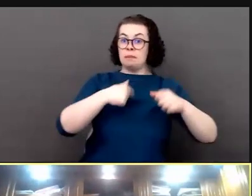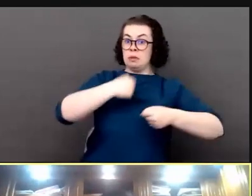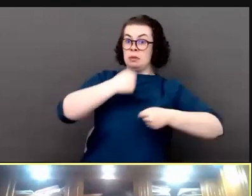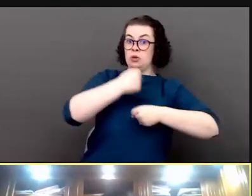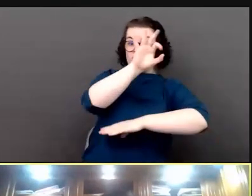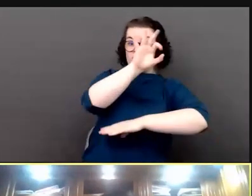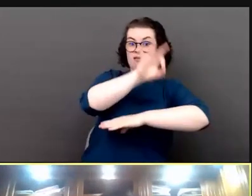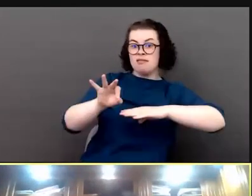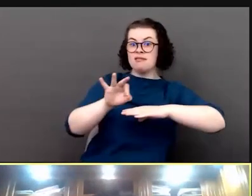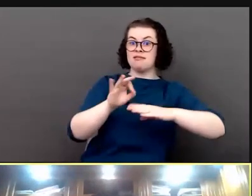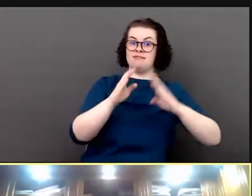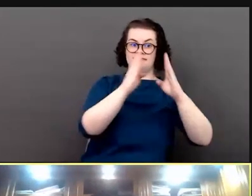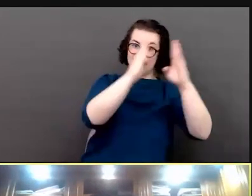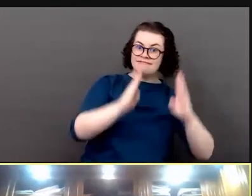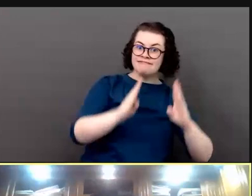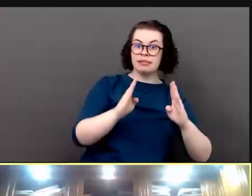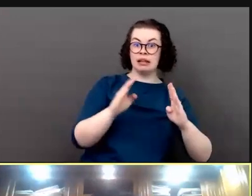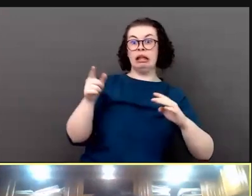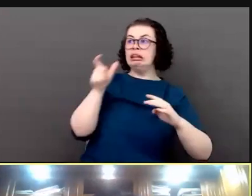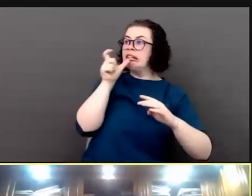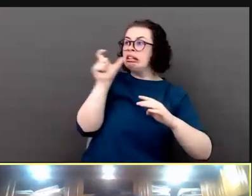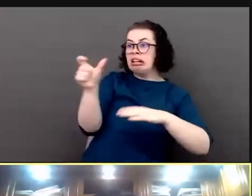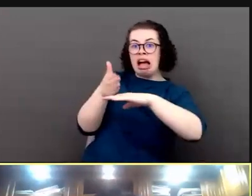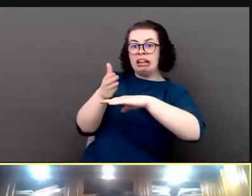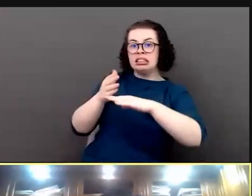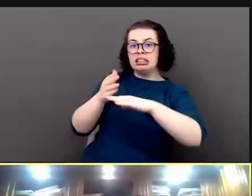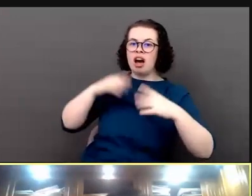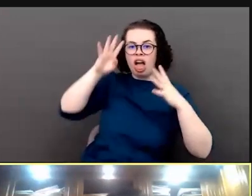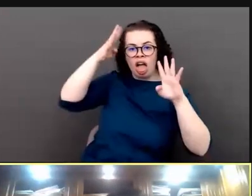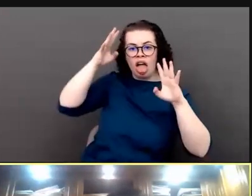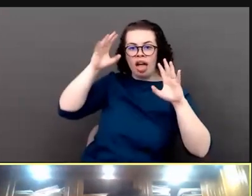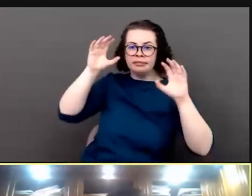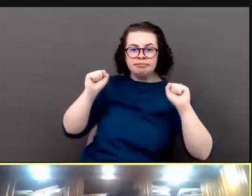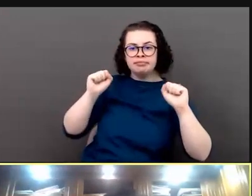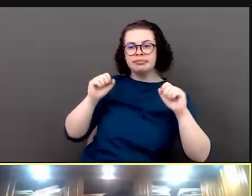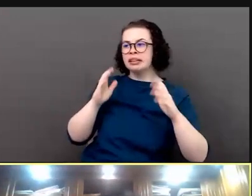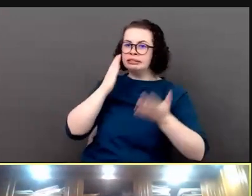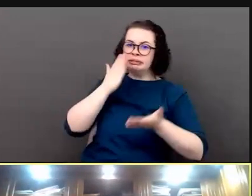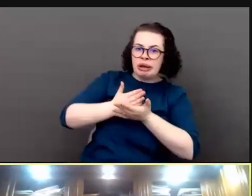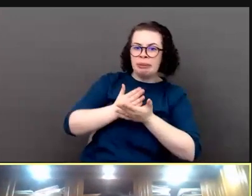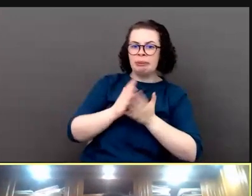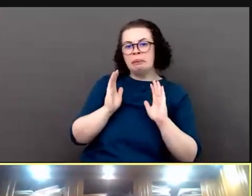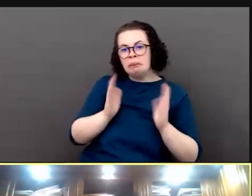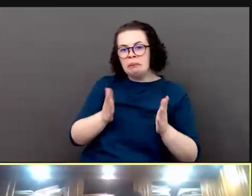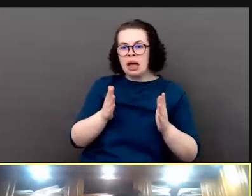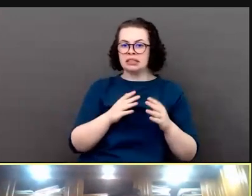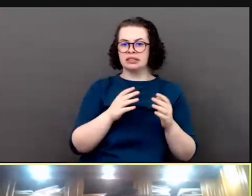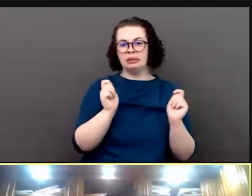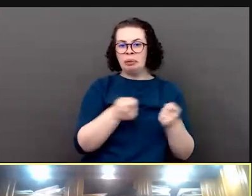and that we should remove the tension that was being between making a building accessible